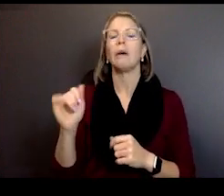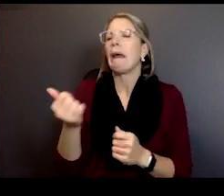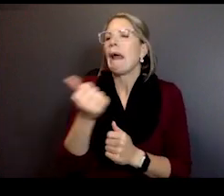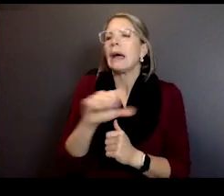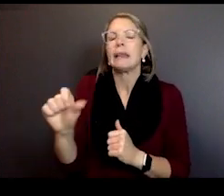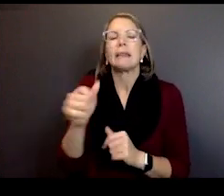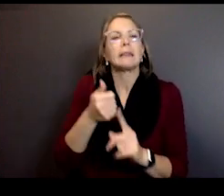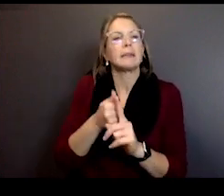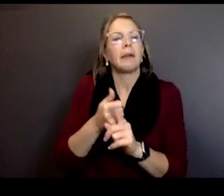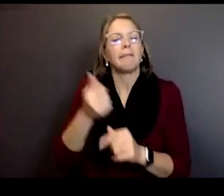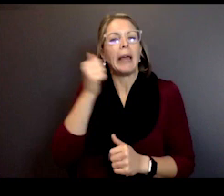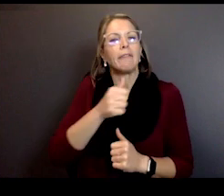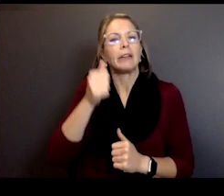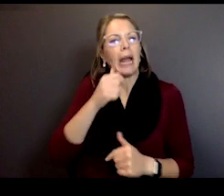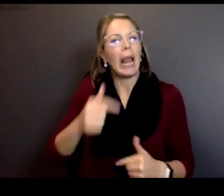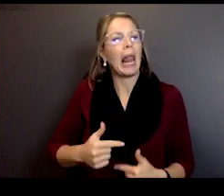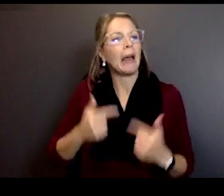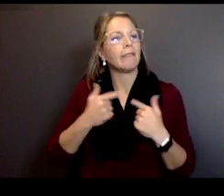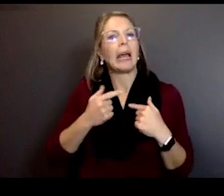for everyday life.